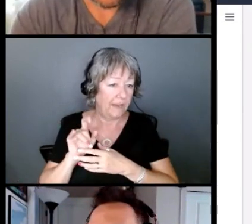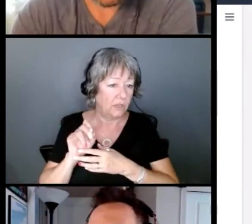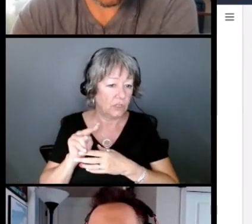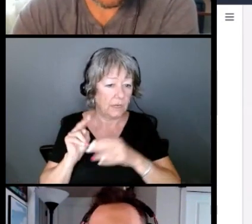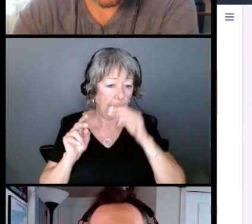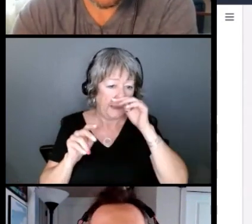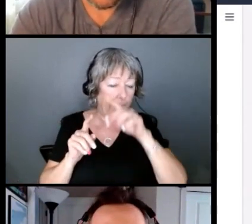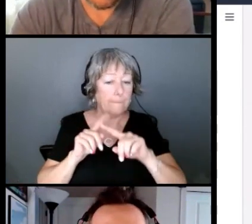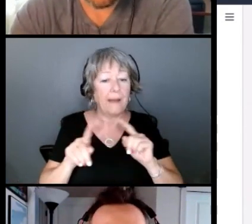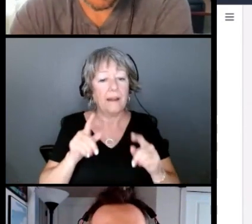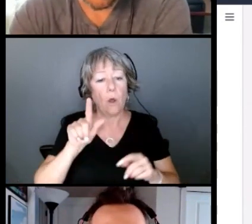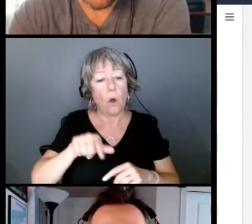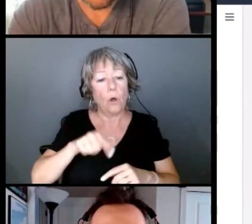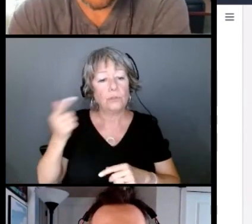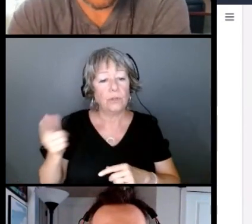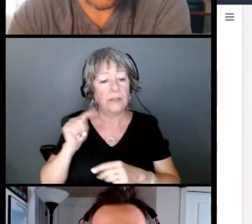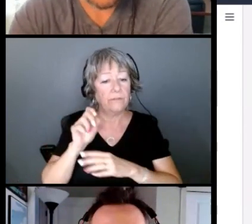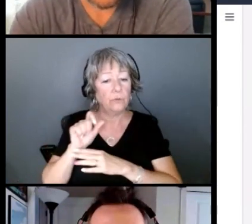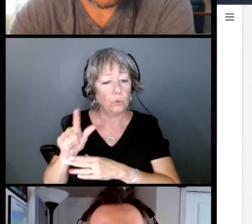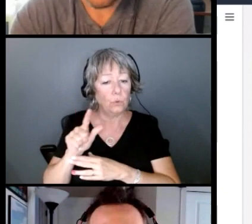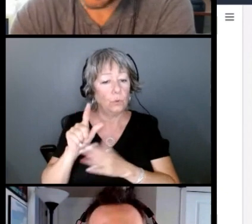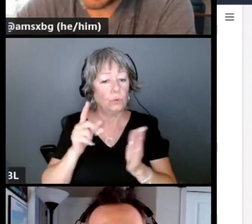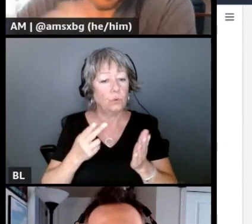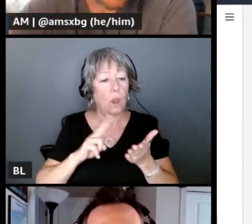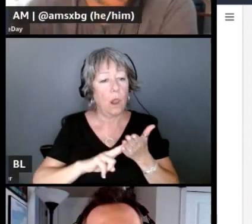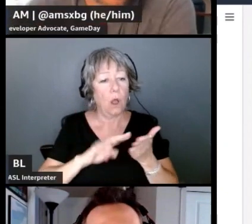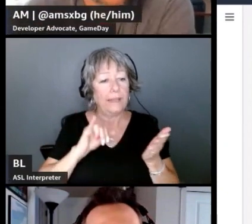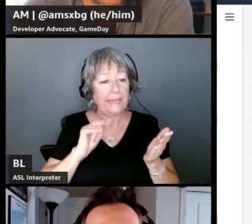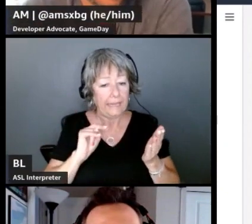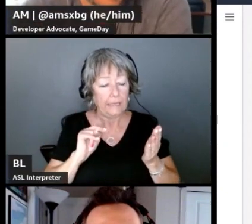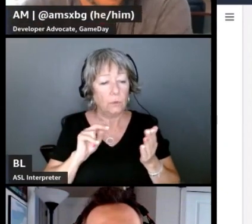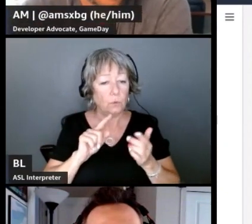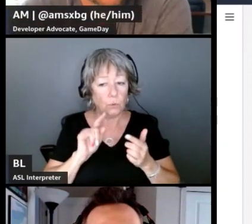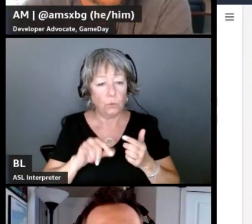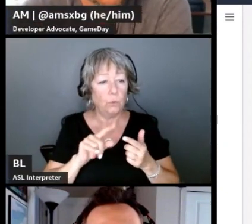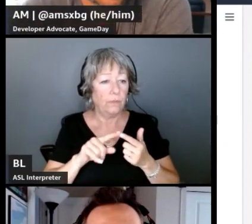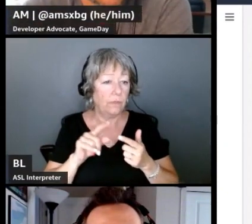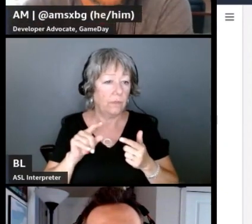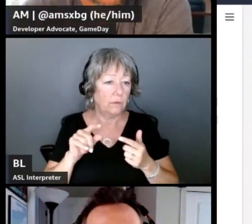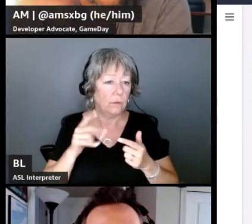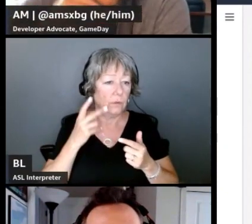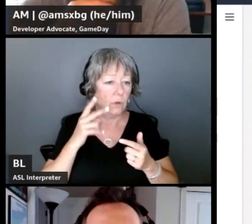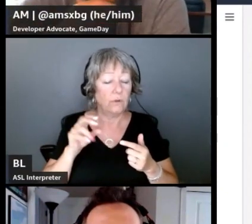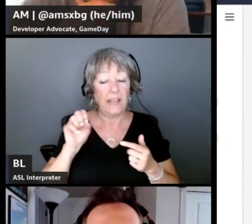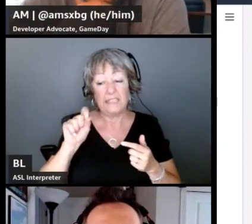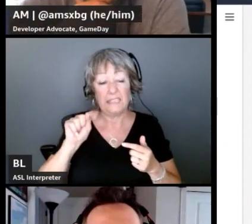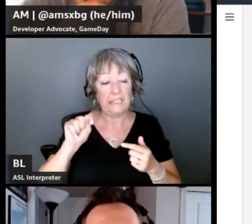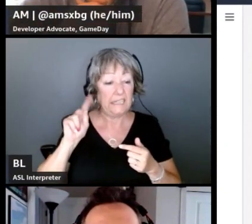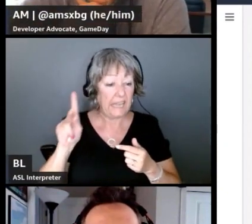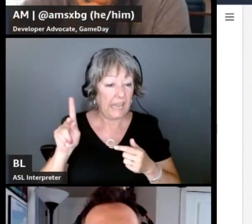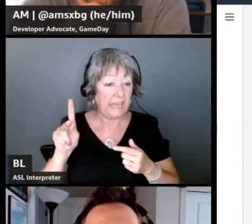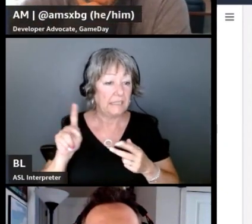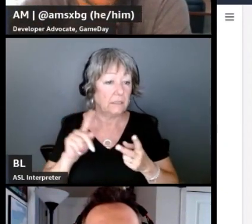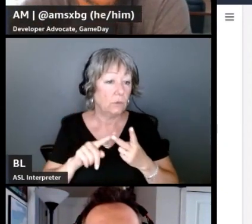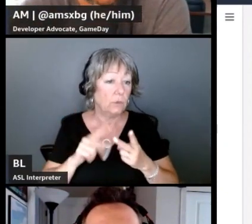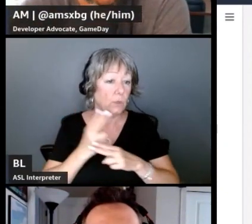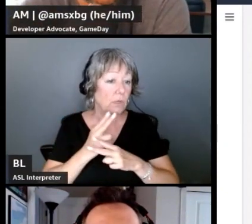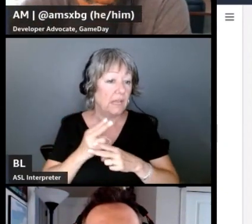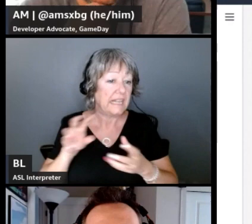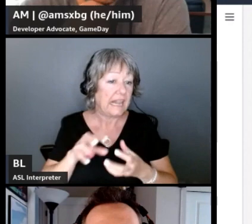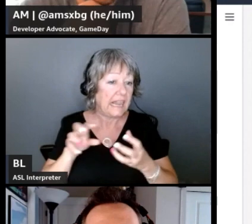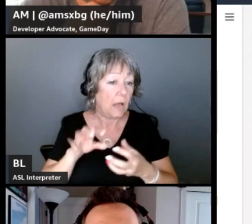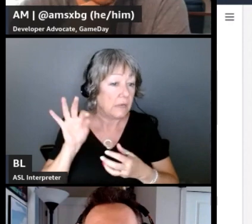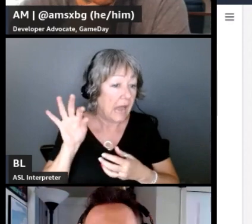alternative tool to log into the cloud environment other than the console. You got CLI, you got SDKs. You can utilize